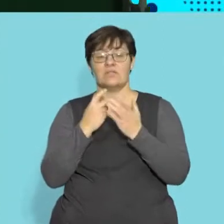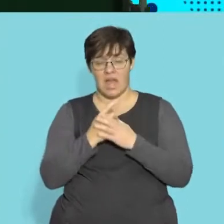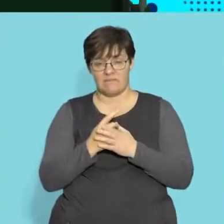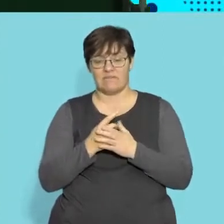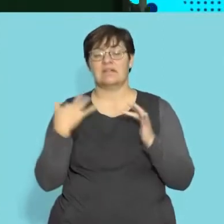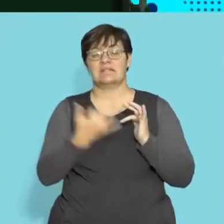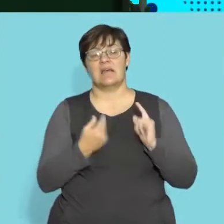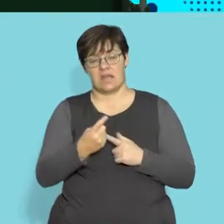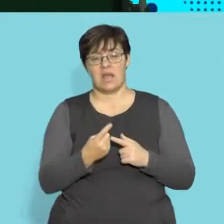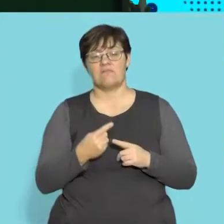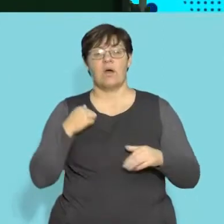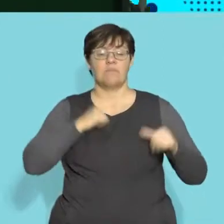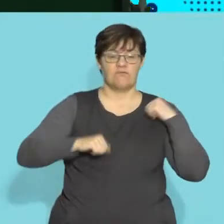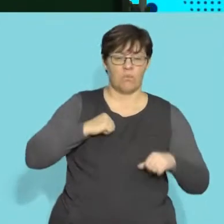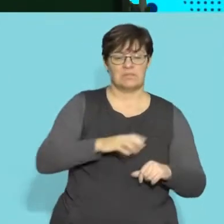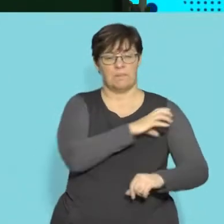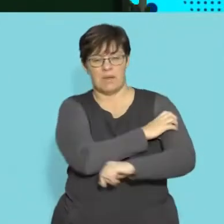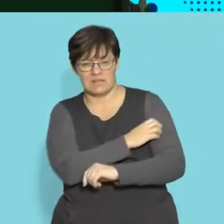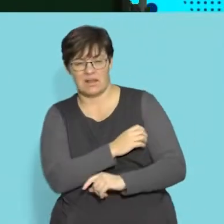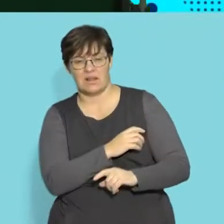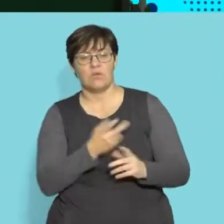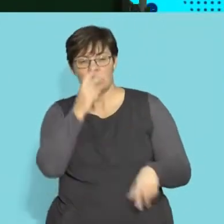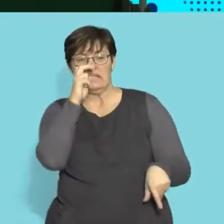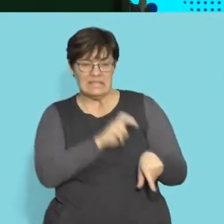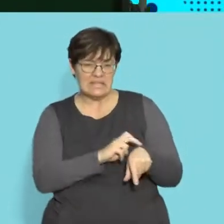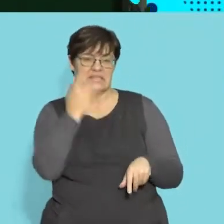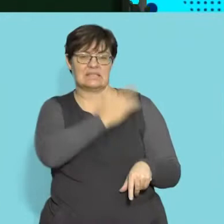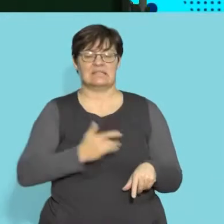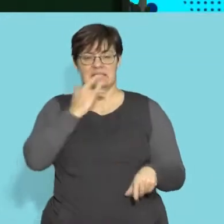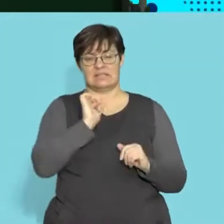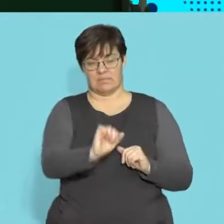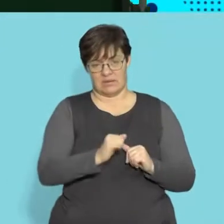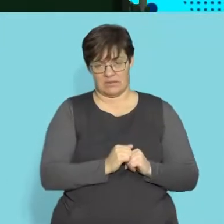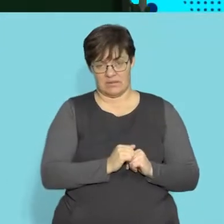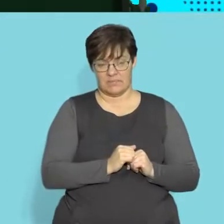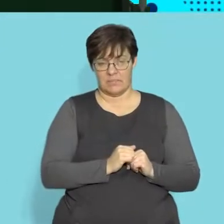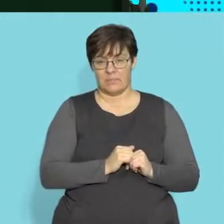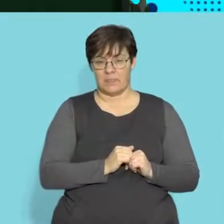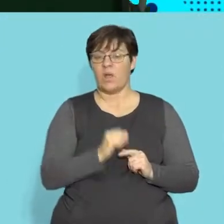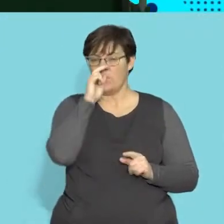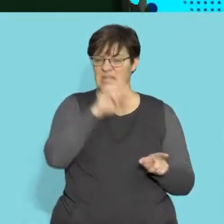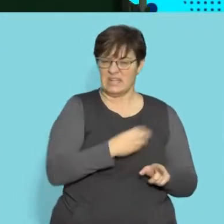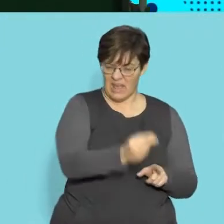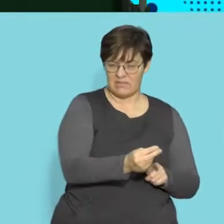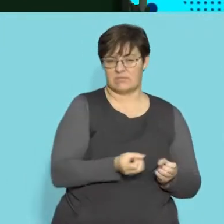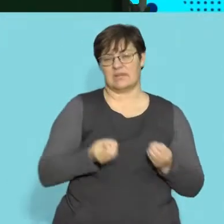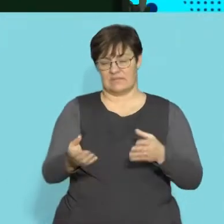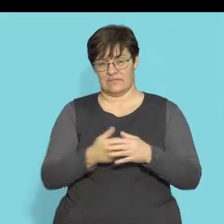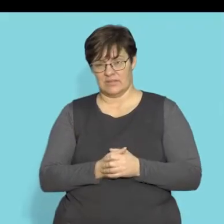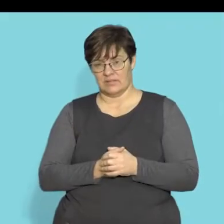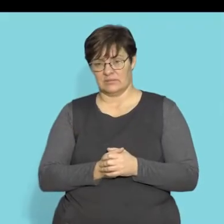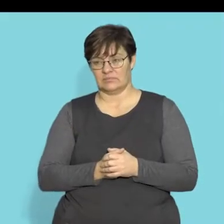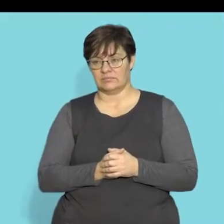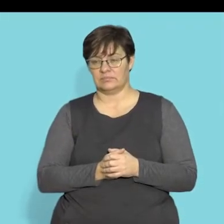desired characteristics of performance, muscle, what is needed to become a stallion or a champion horse in it. And so that's